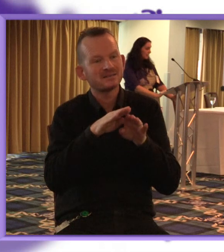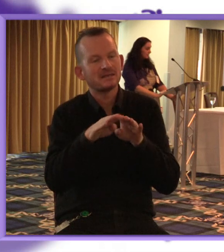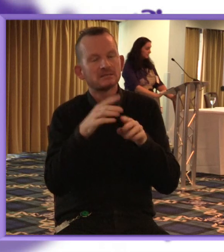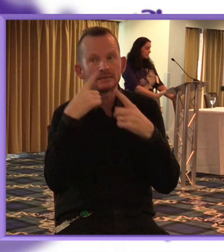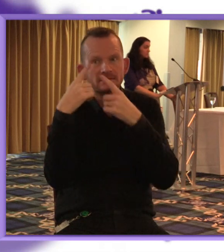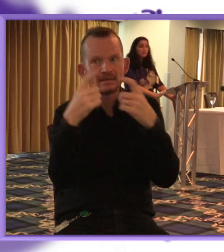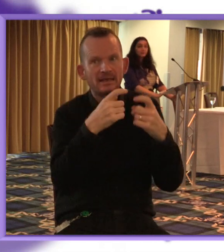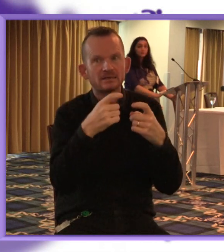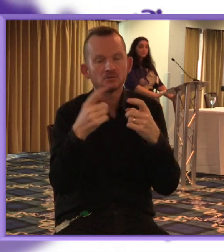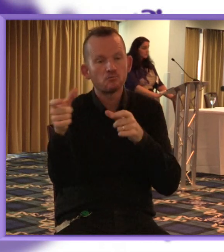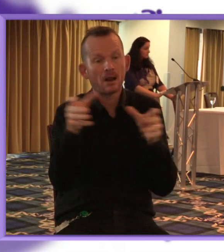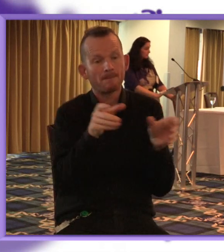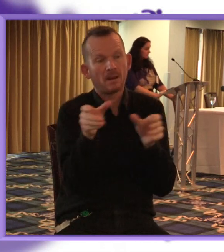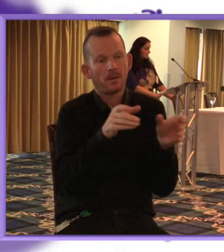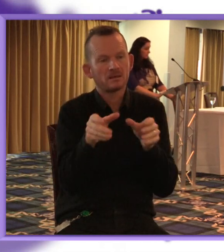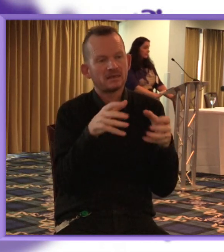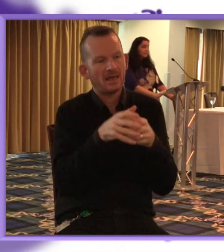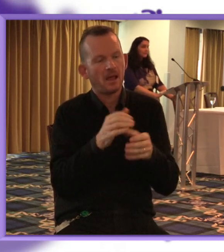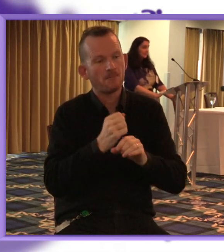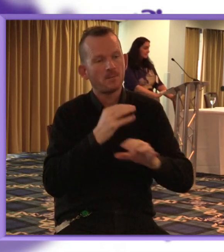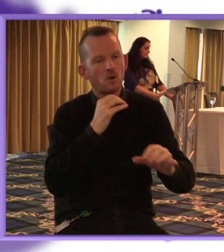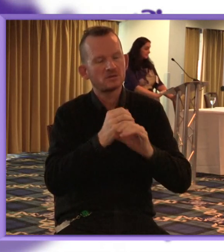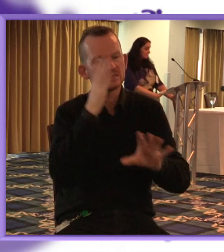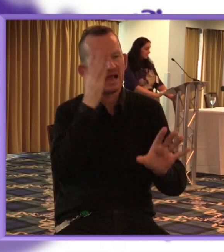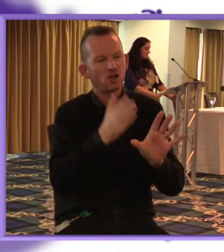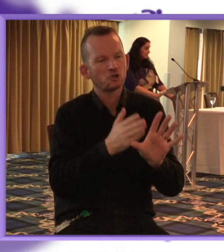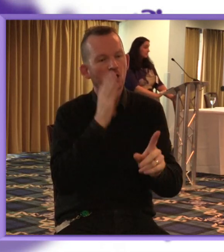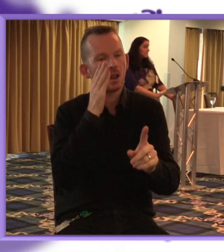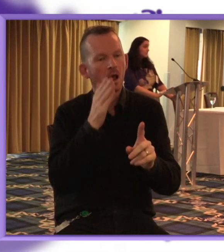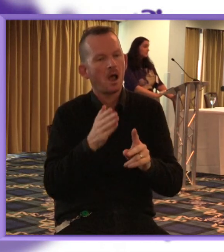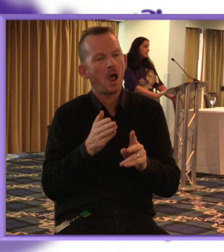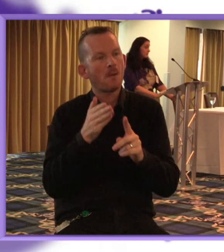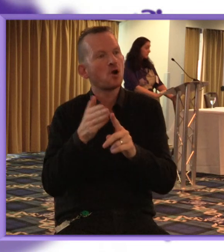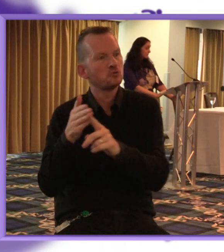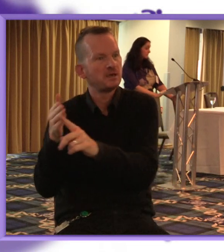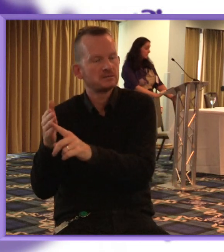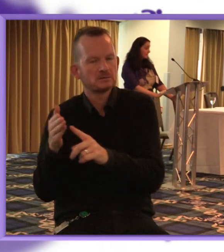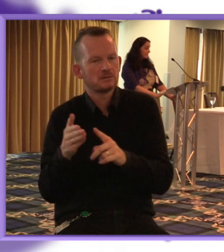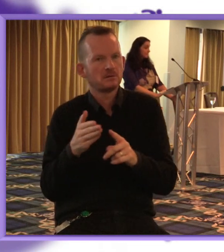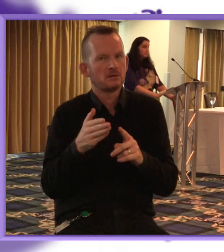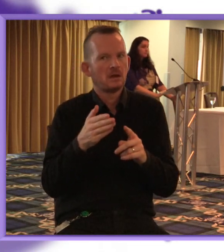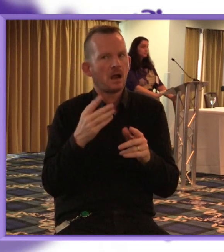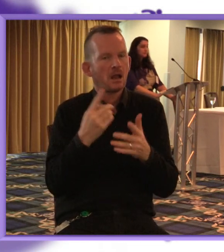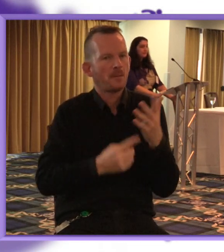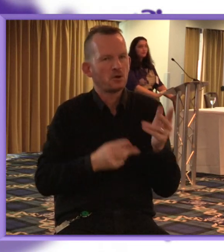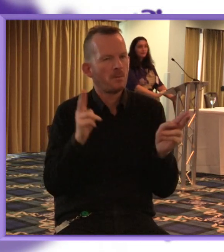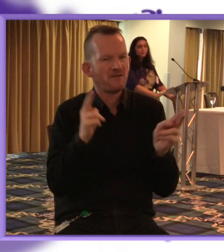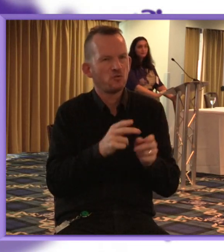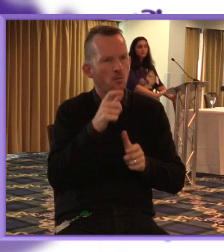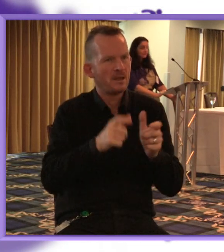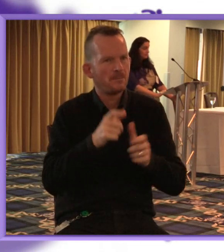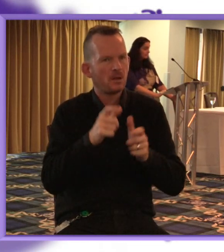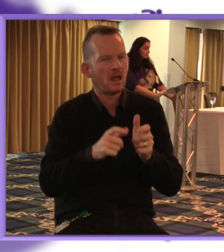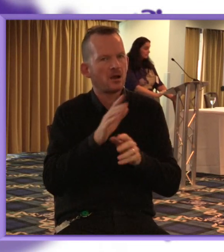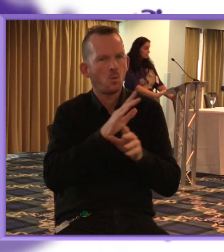together and to promote psychological approaches. This isn't something that can be done just by a few, and it isn't something that will stay